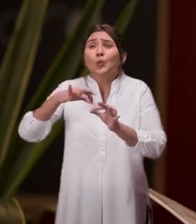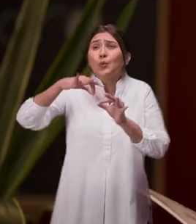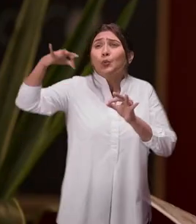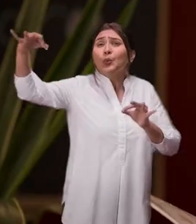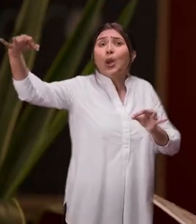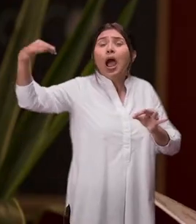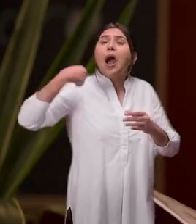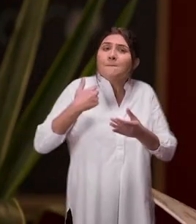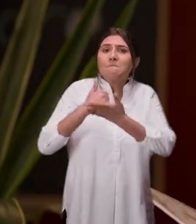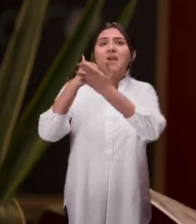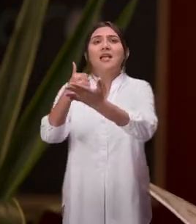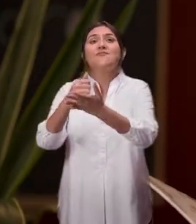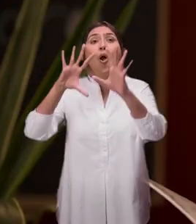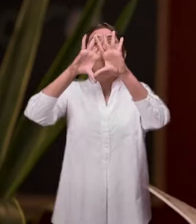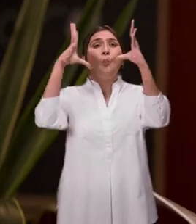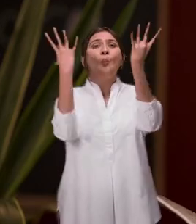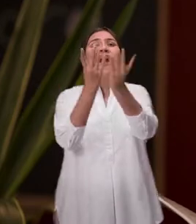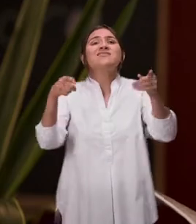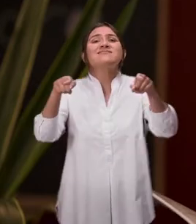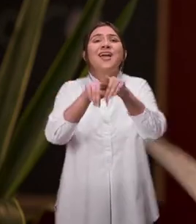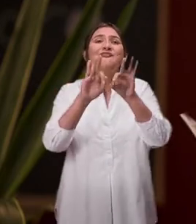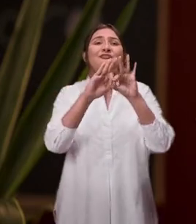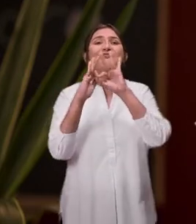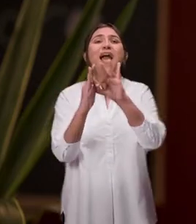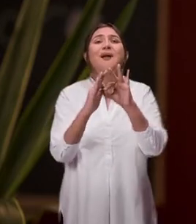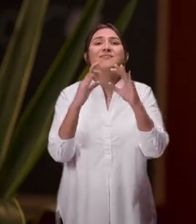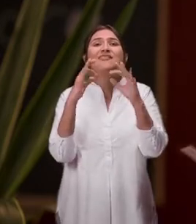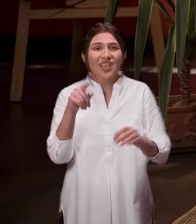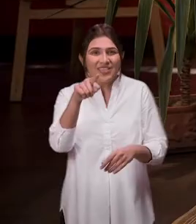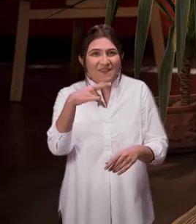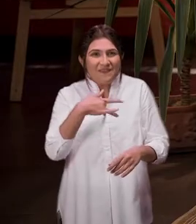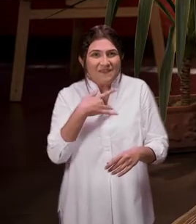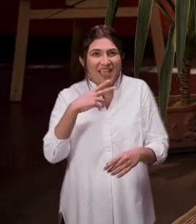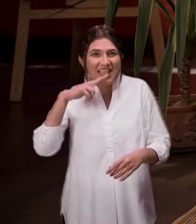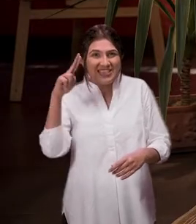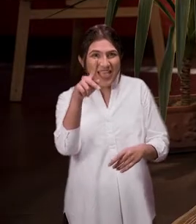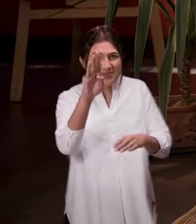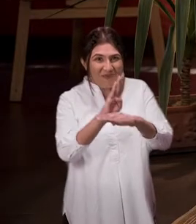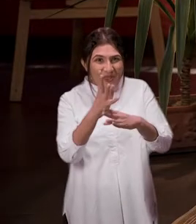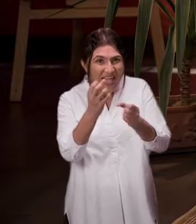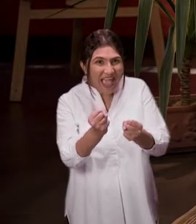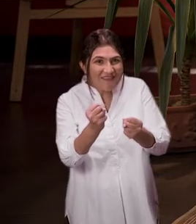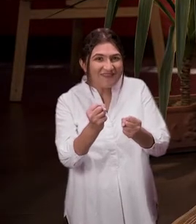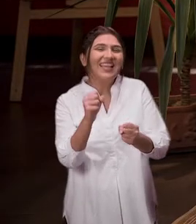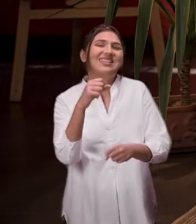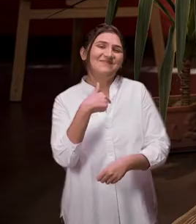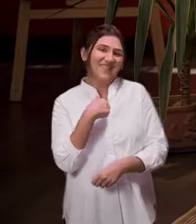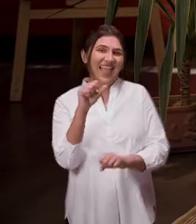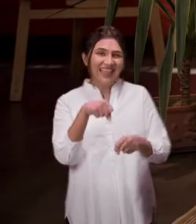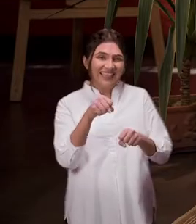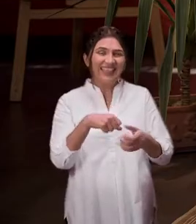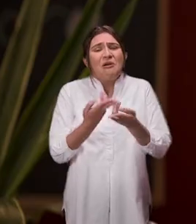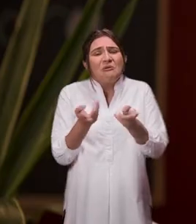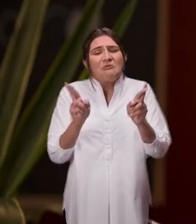if they are an ocean away. We think of the world as a family. Do you still believe in magic? I